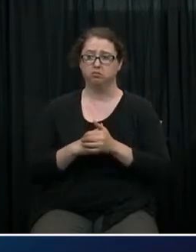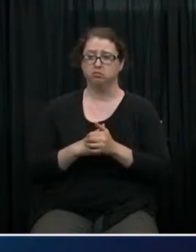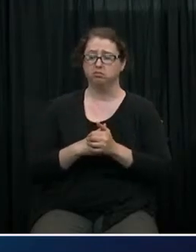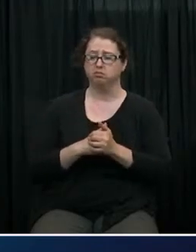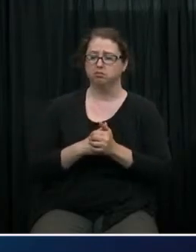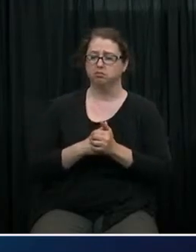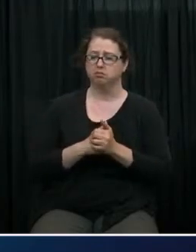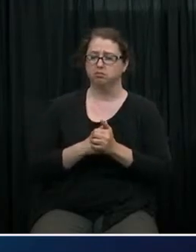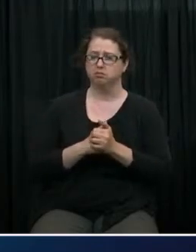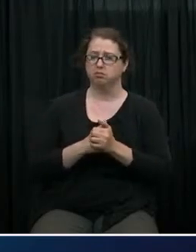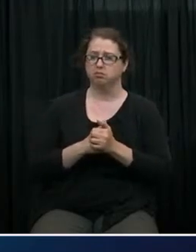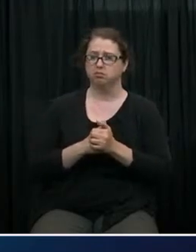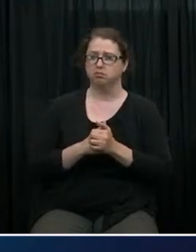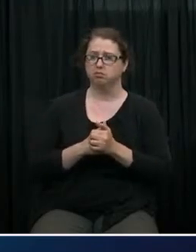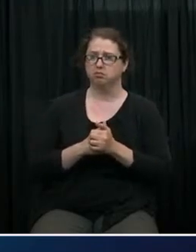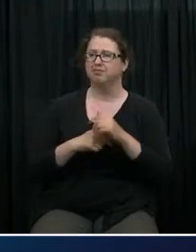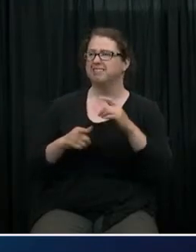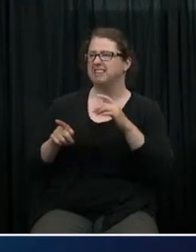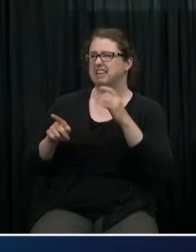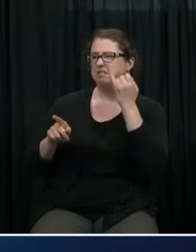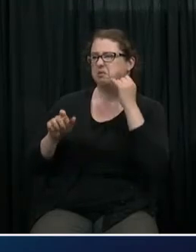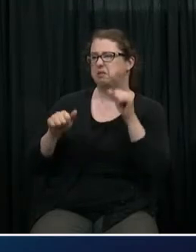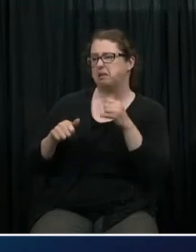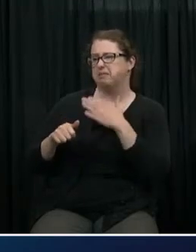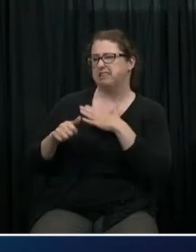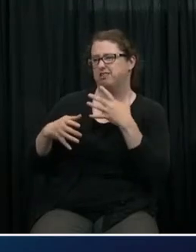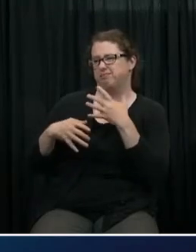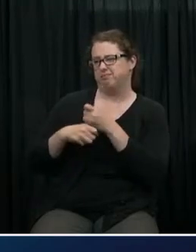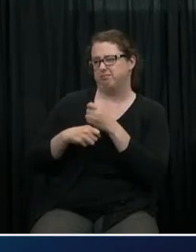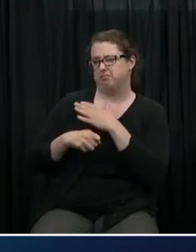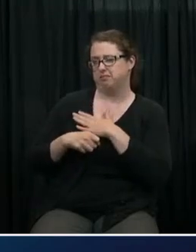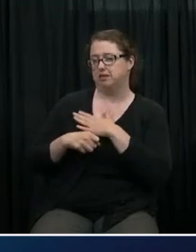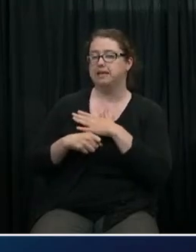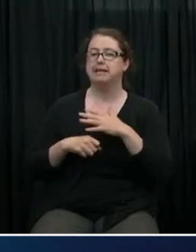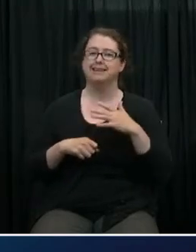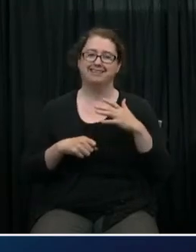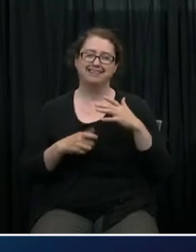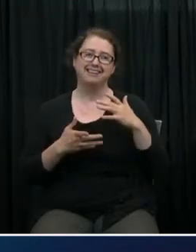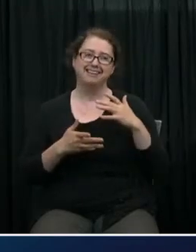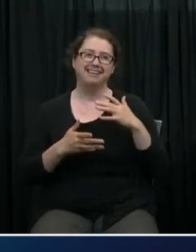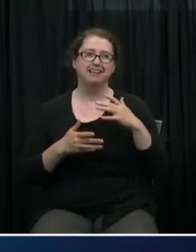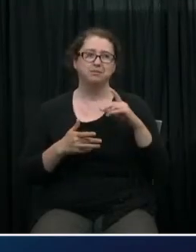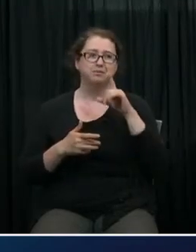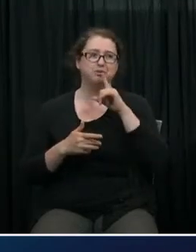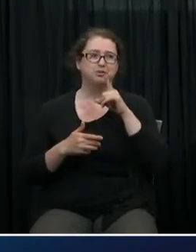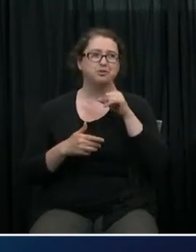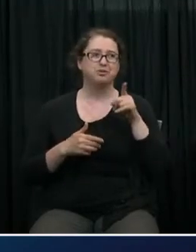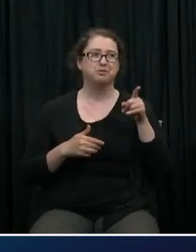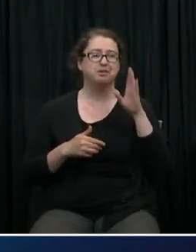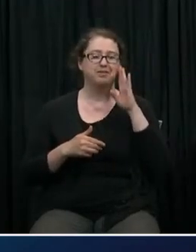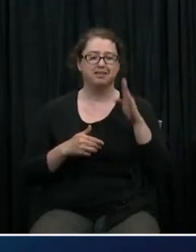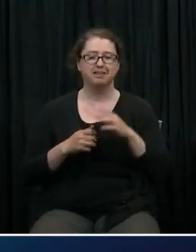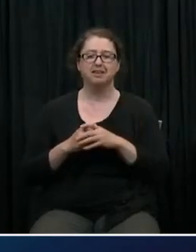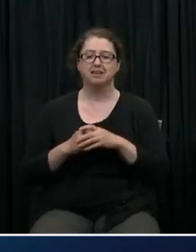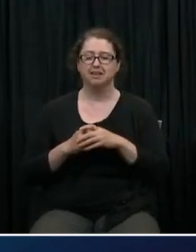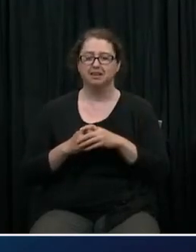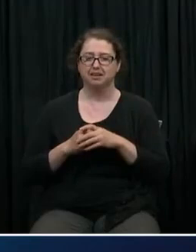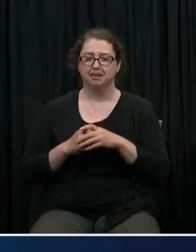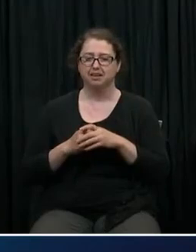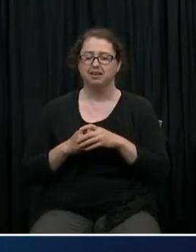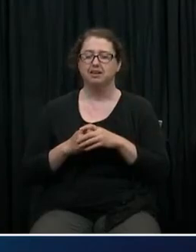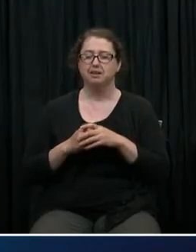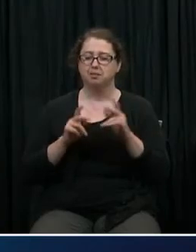I will appreciate if you can summarize the content, please. I'm sure you will, and a lot of people in this room